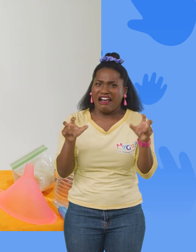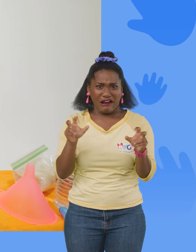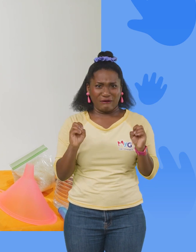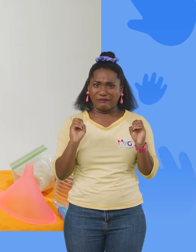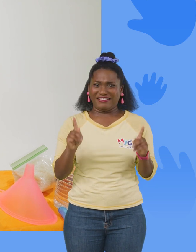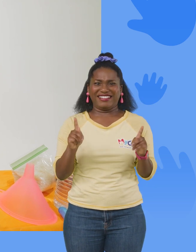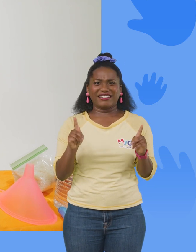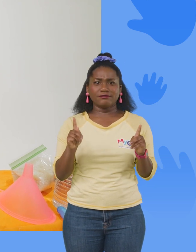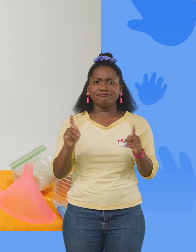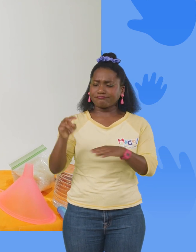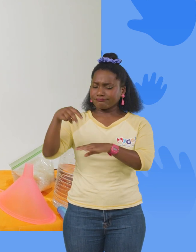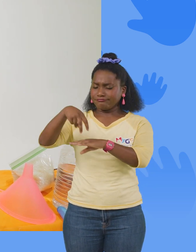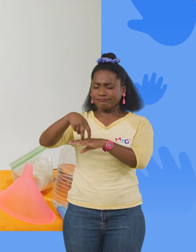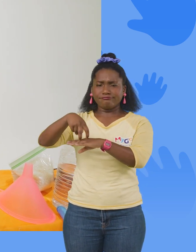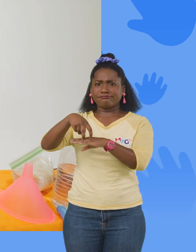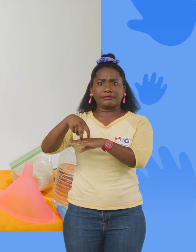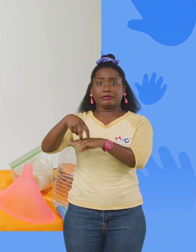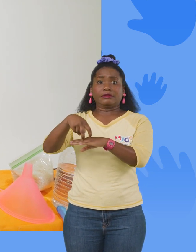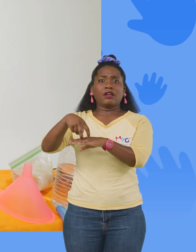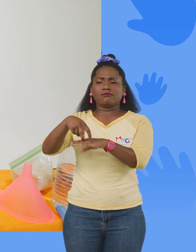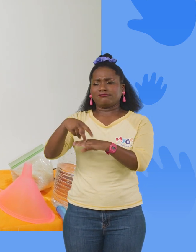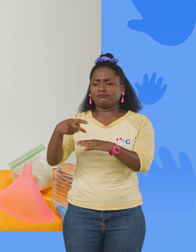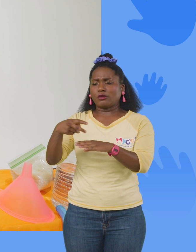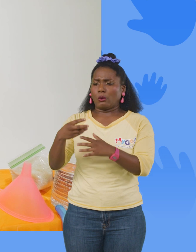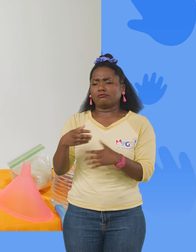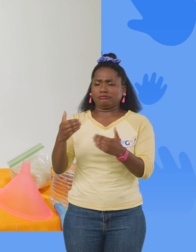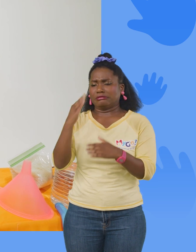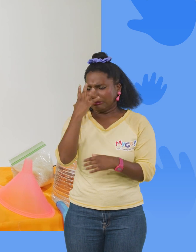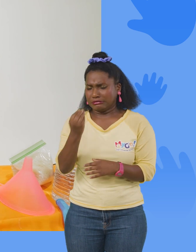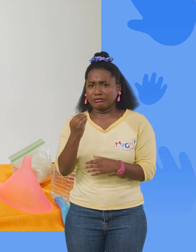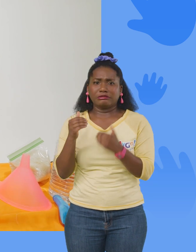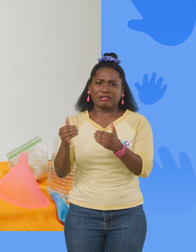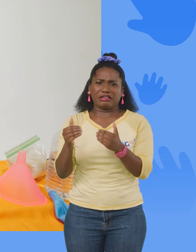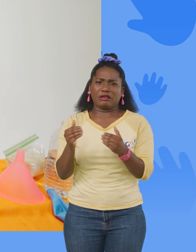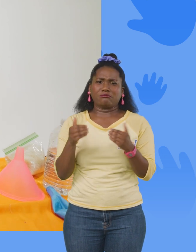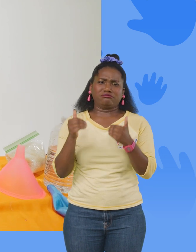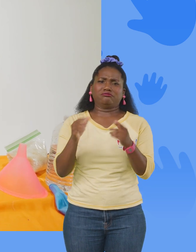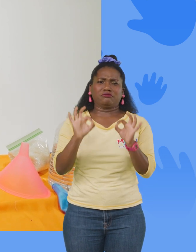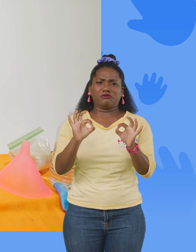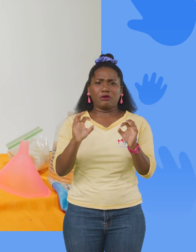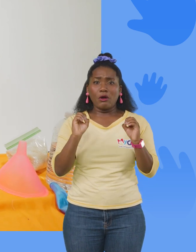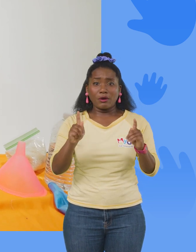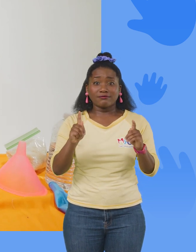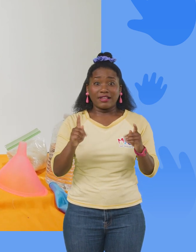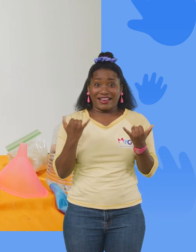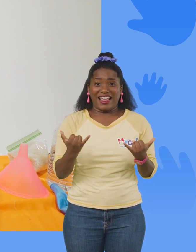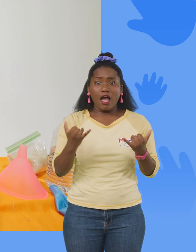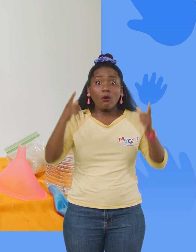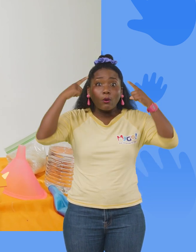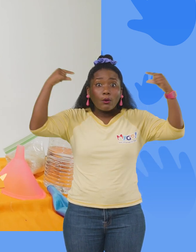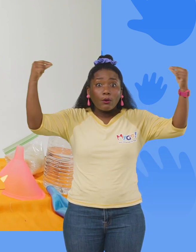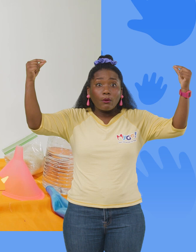Okay, you can stand right there. Oh, how about you just take a nap? Just like that. And then we have a